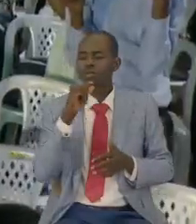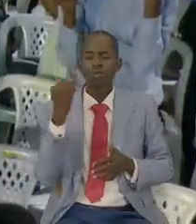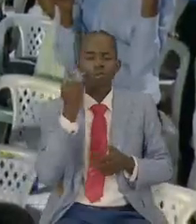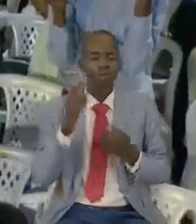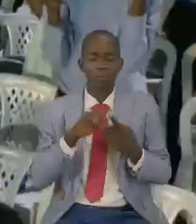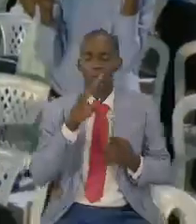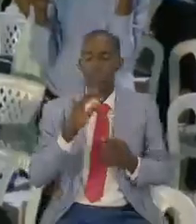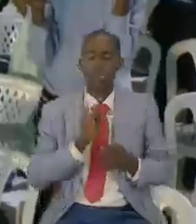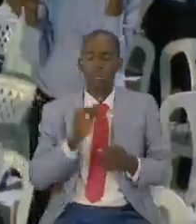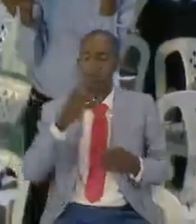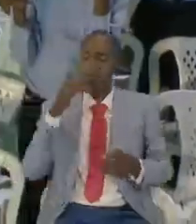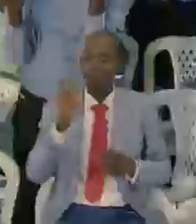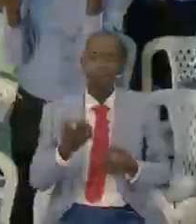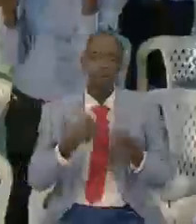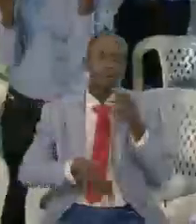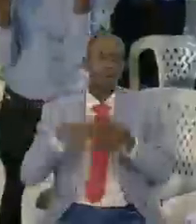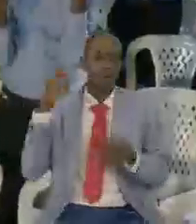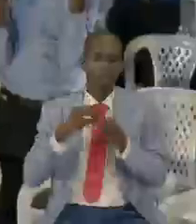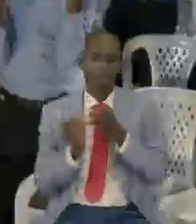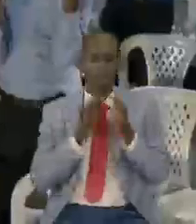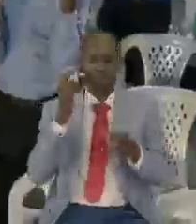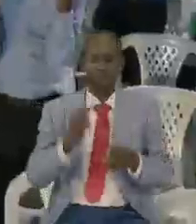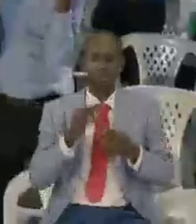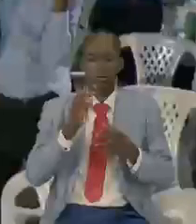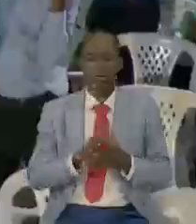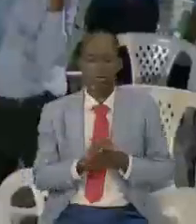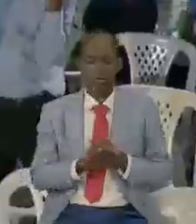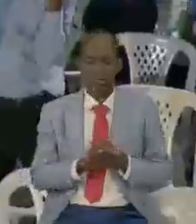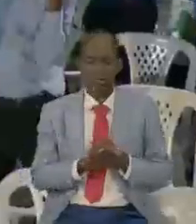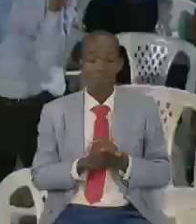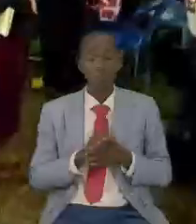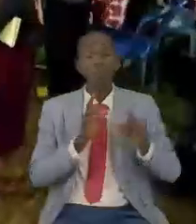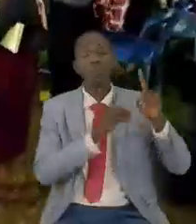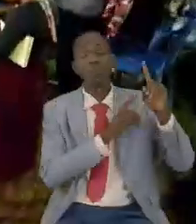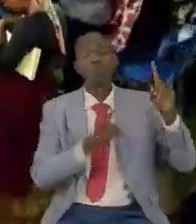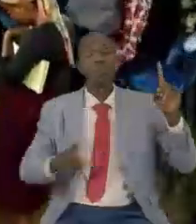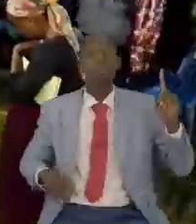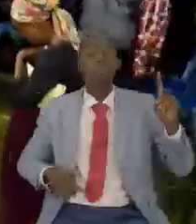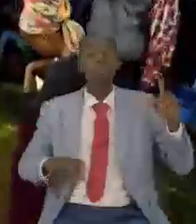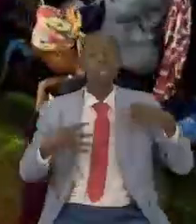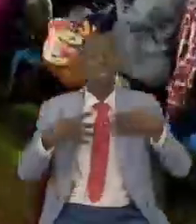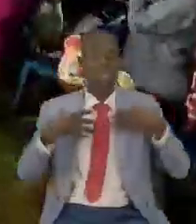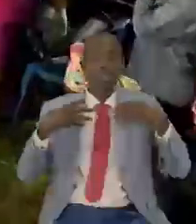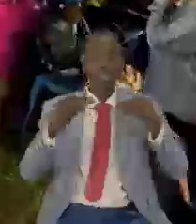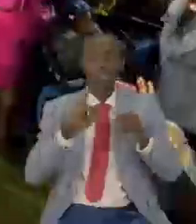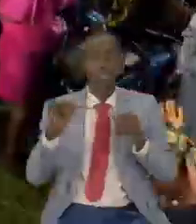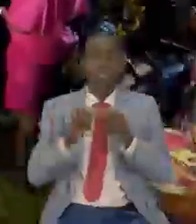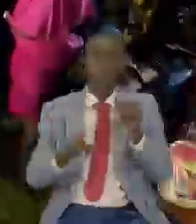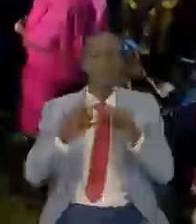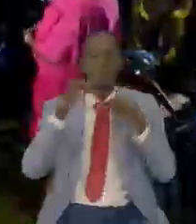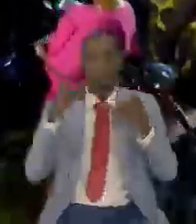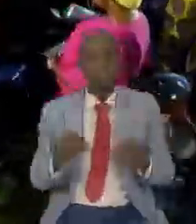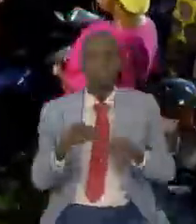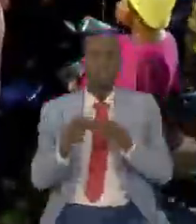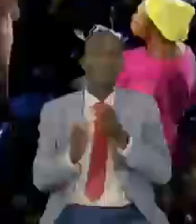name. Lord, healing everywhere now. Miracle everyone